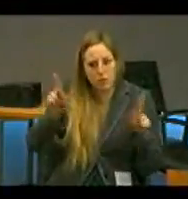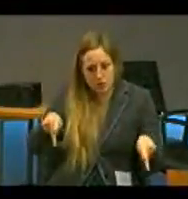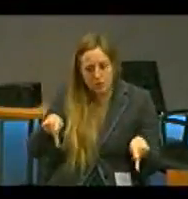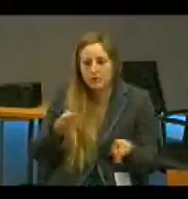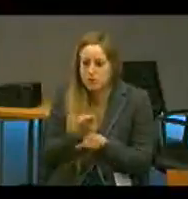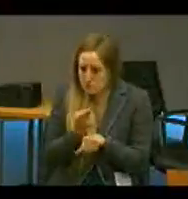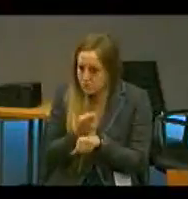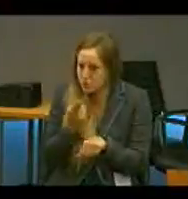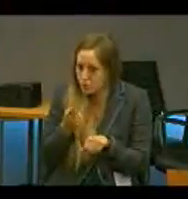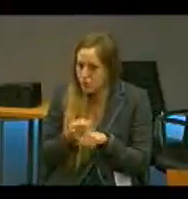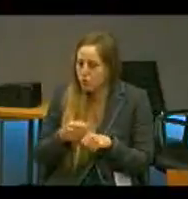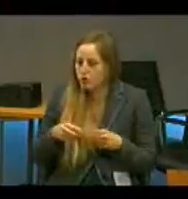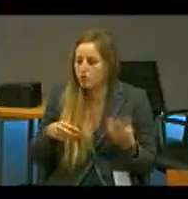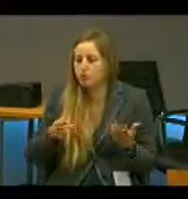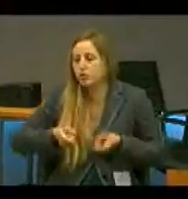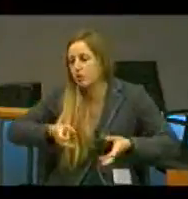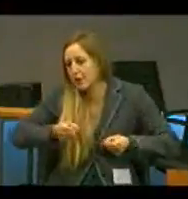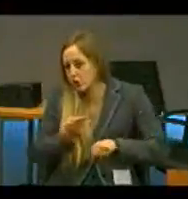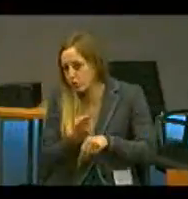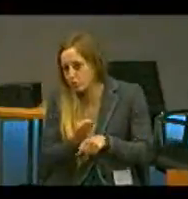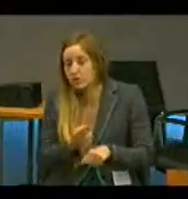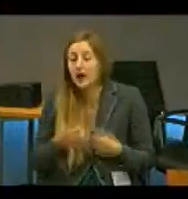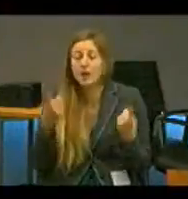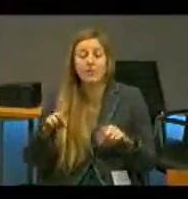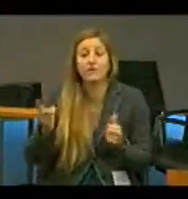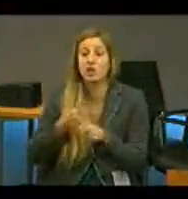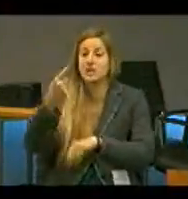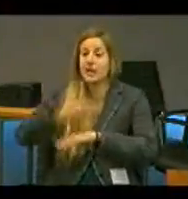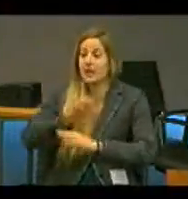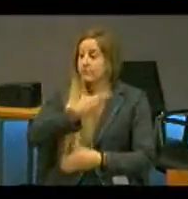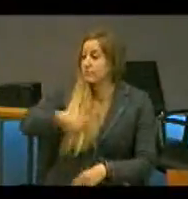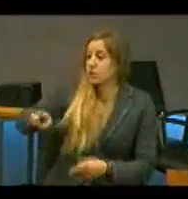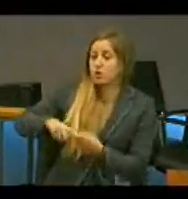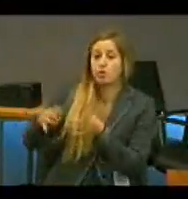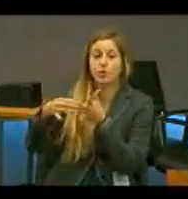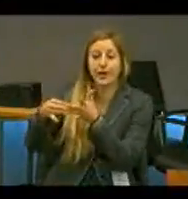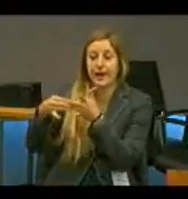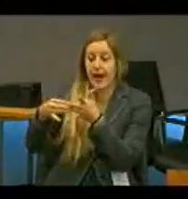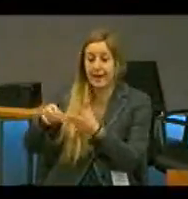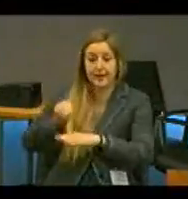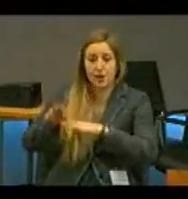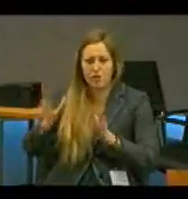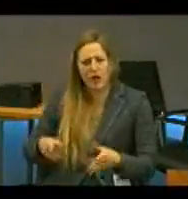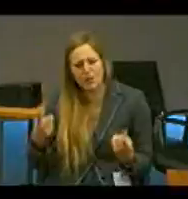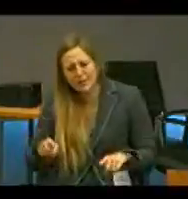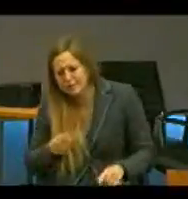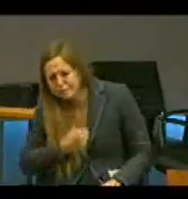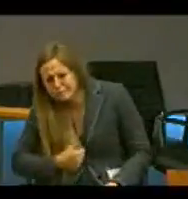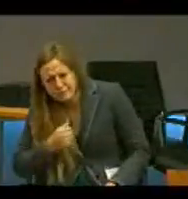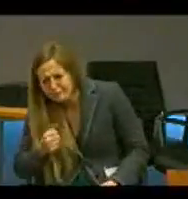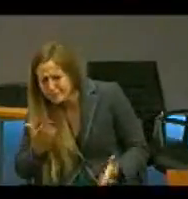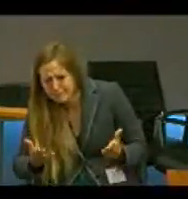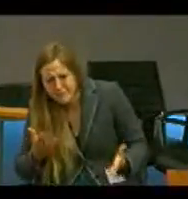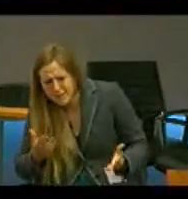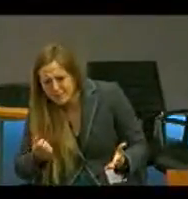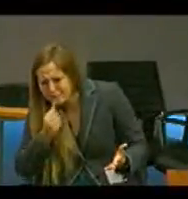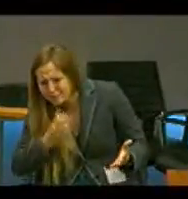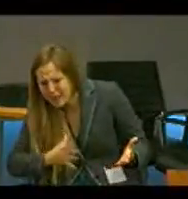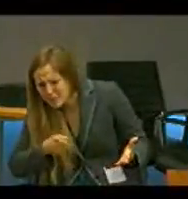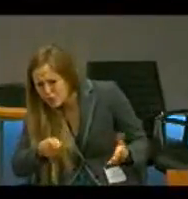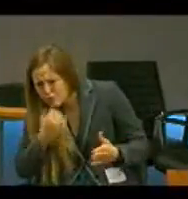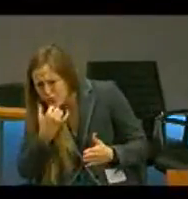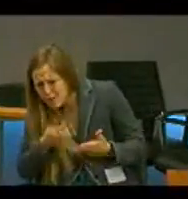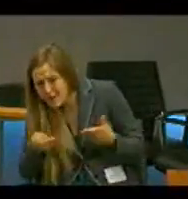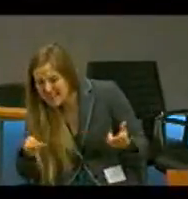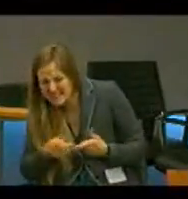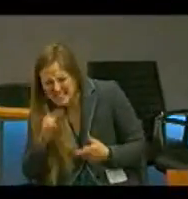high school, I got sent to the guidance counselor. And the first thing he said to me was, "I'm sorry, ma'am, you must be in the wrong place. Kids